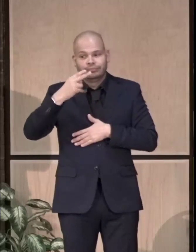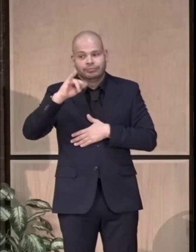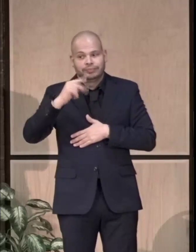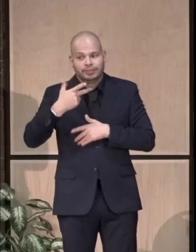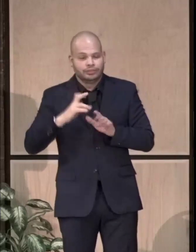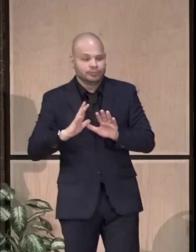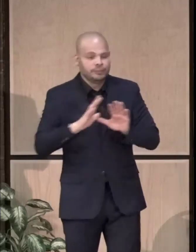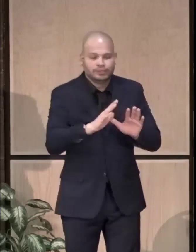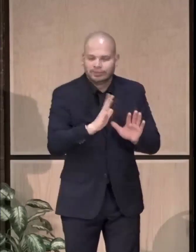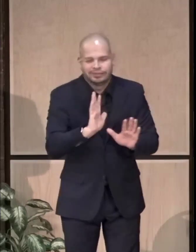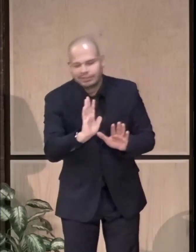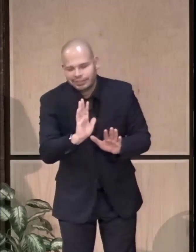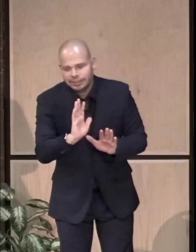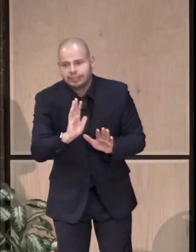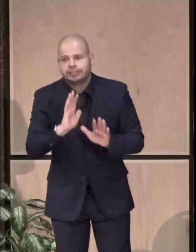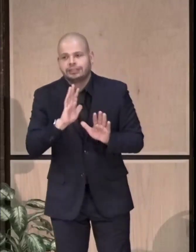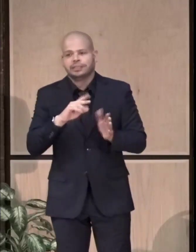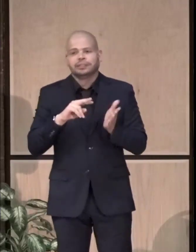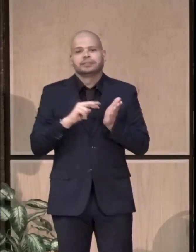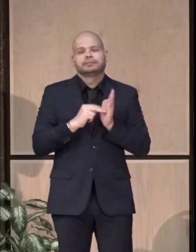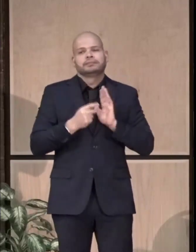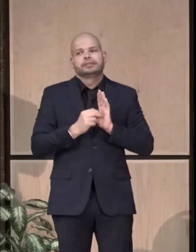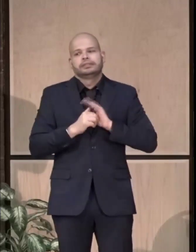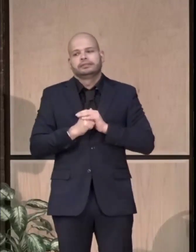that tactically it can be